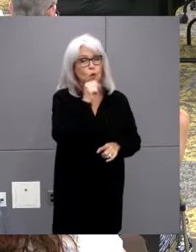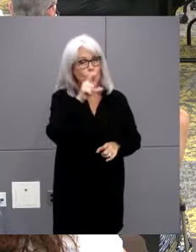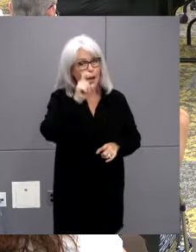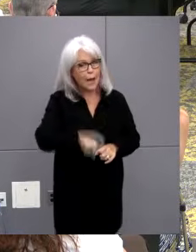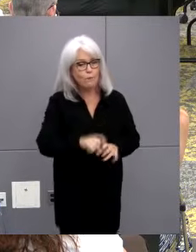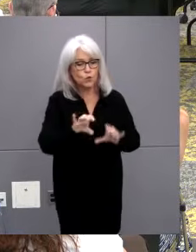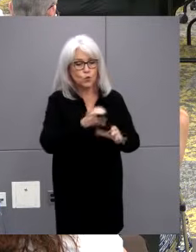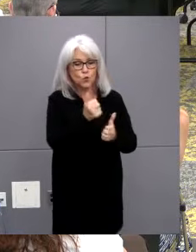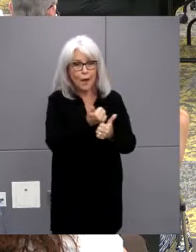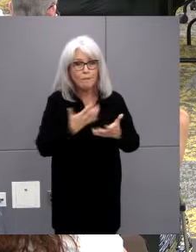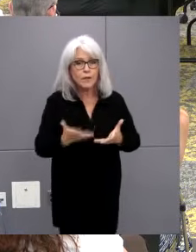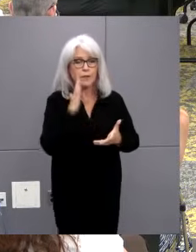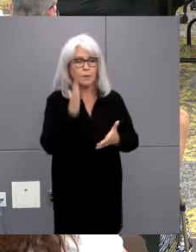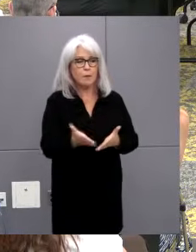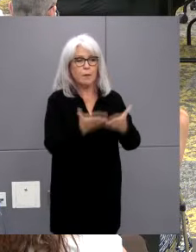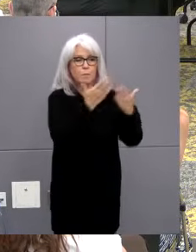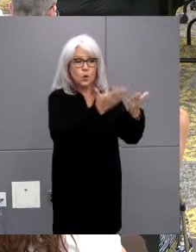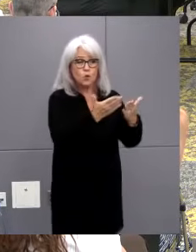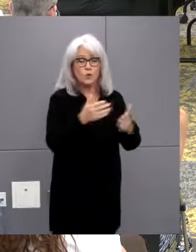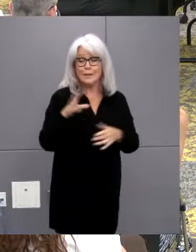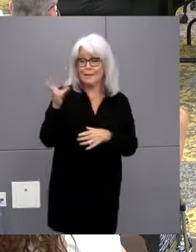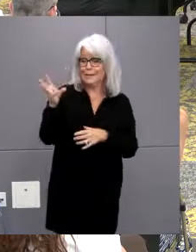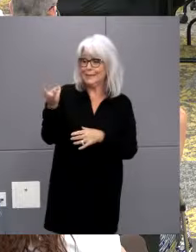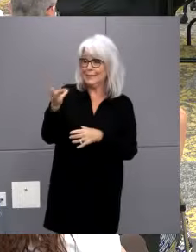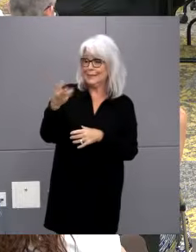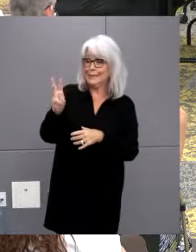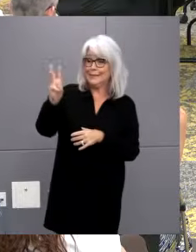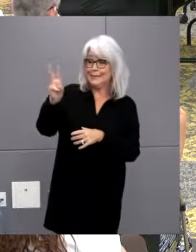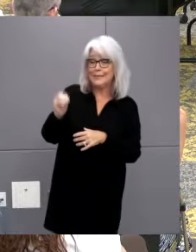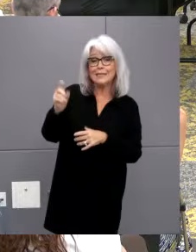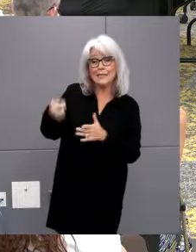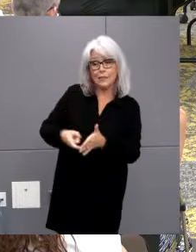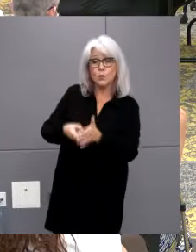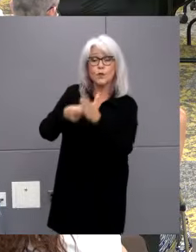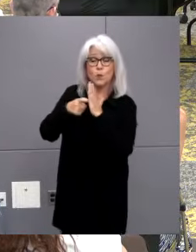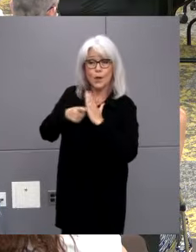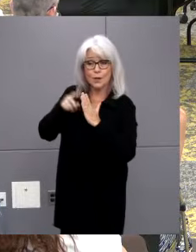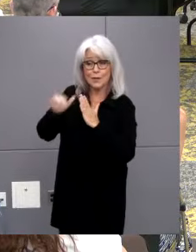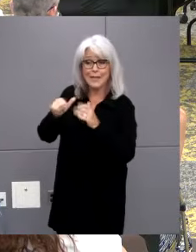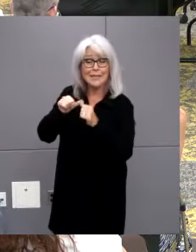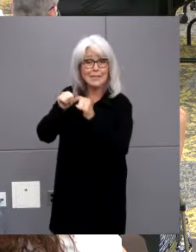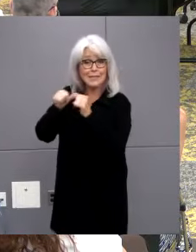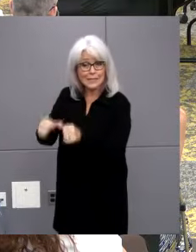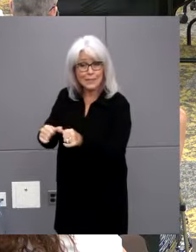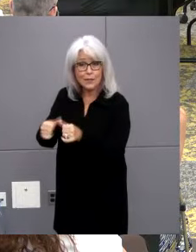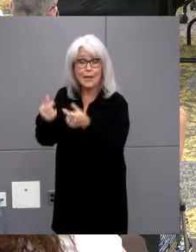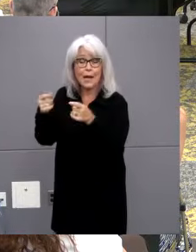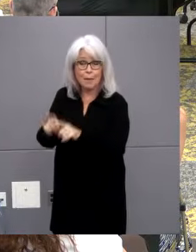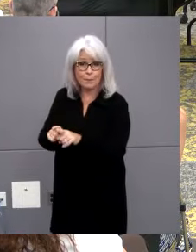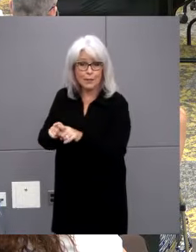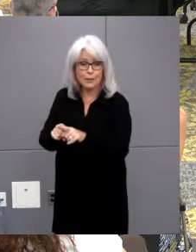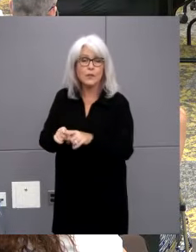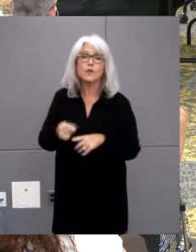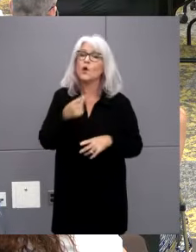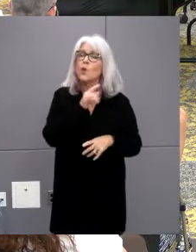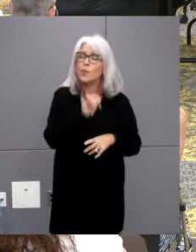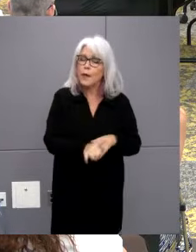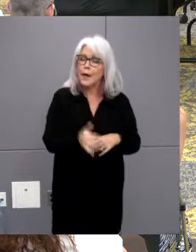motion. 1660 requires, and that is still intact, okay? Right. So Diane, that's what it's meant